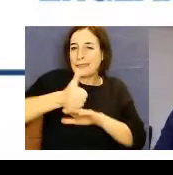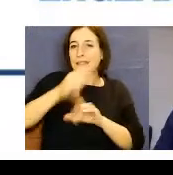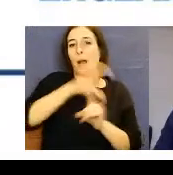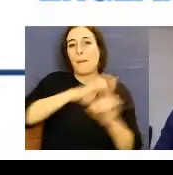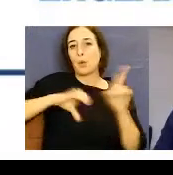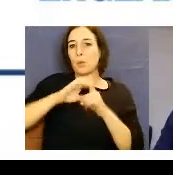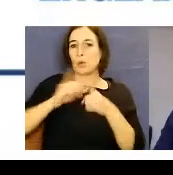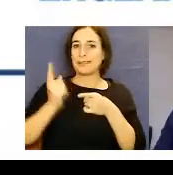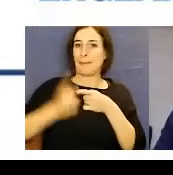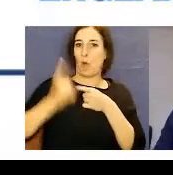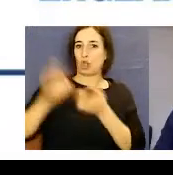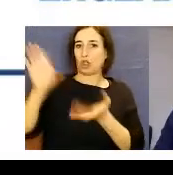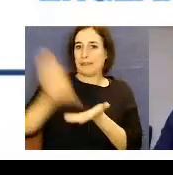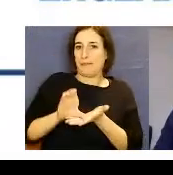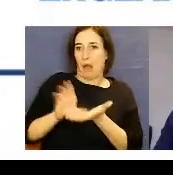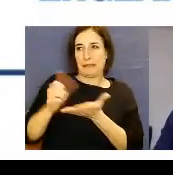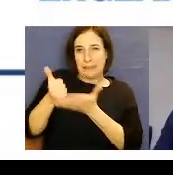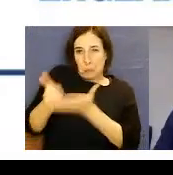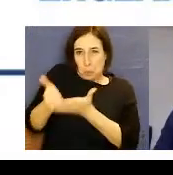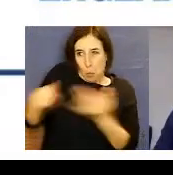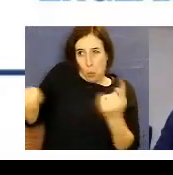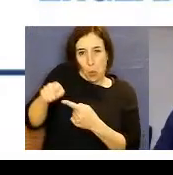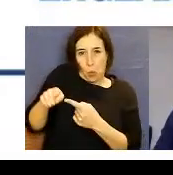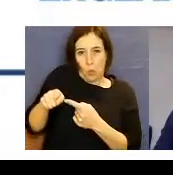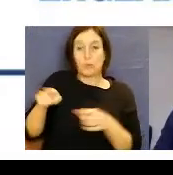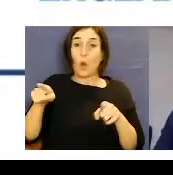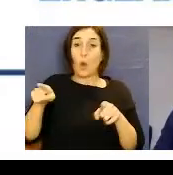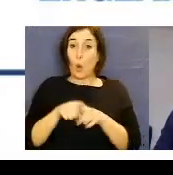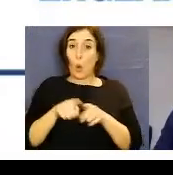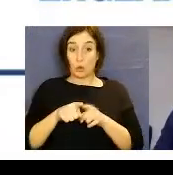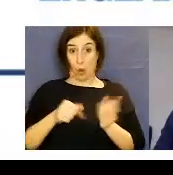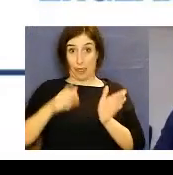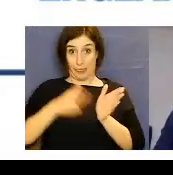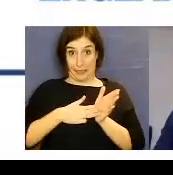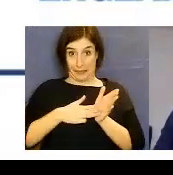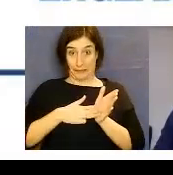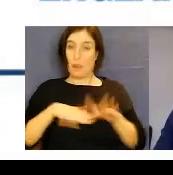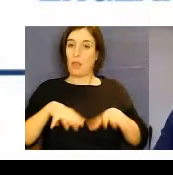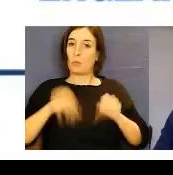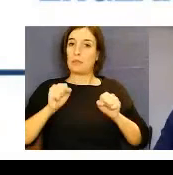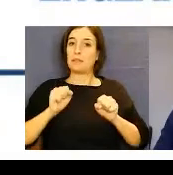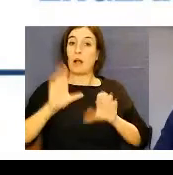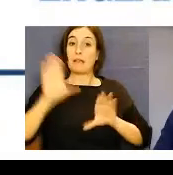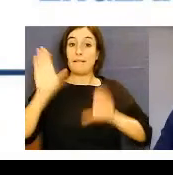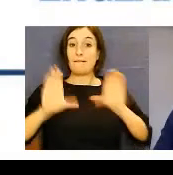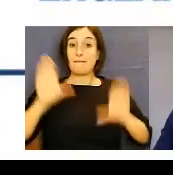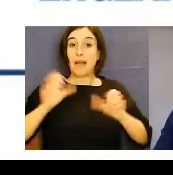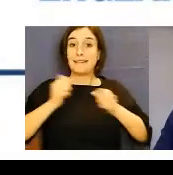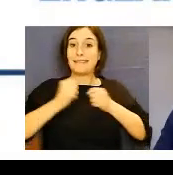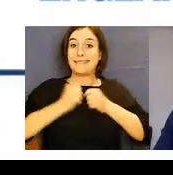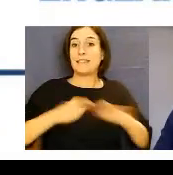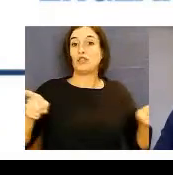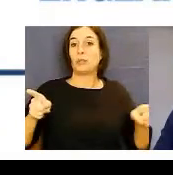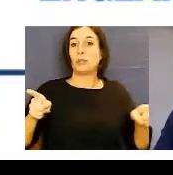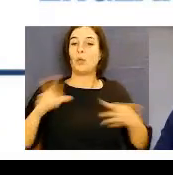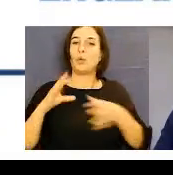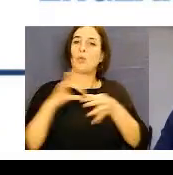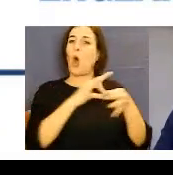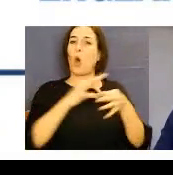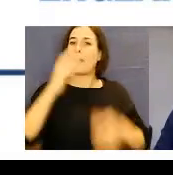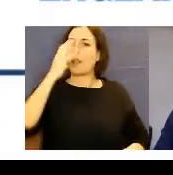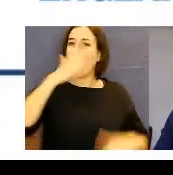equally, just this month, we began fund distributing on behalf of our partners at Comic Relief. So that's across the UK. But then equally,